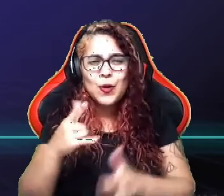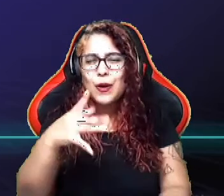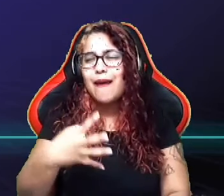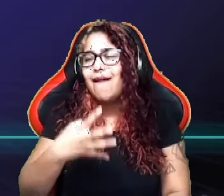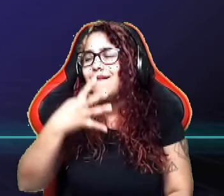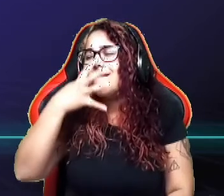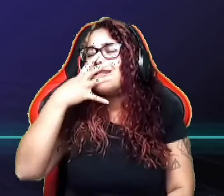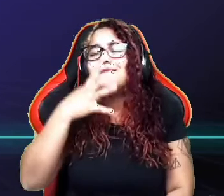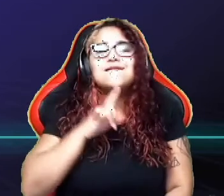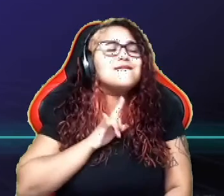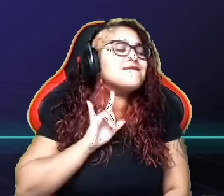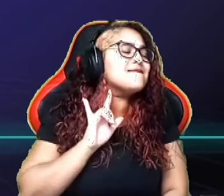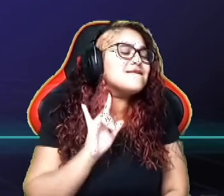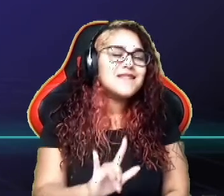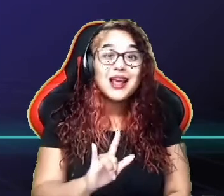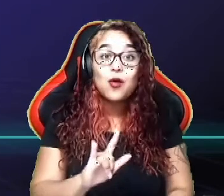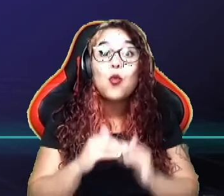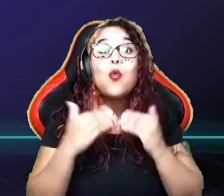know, when we were